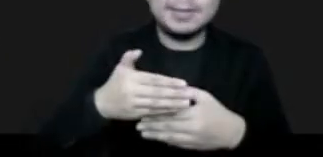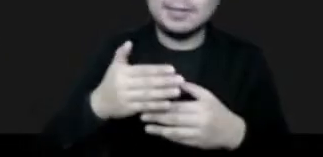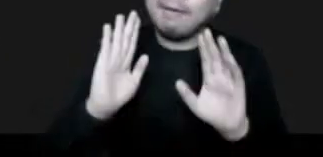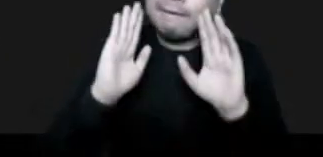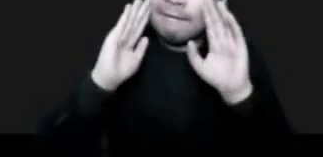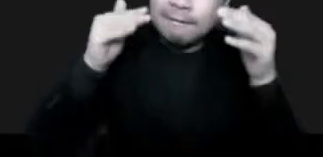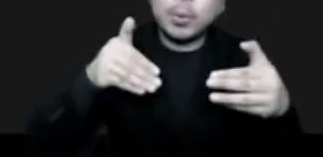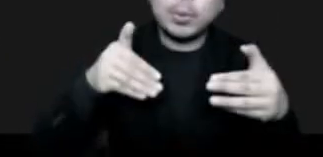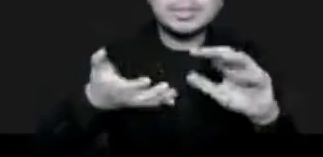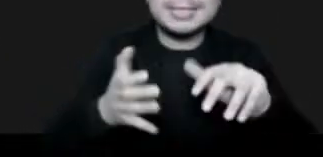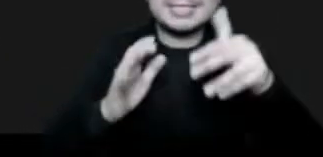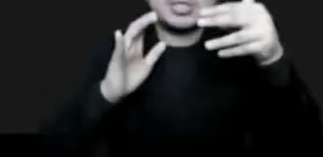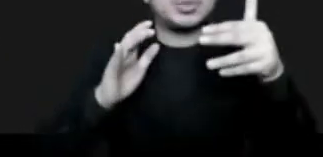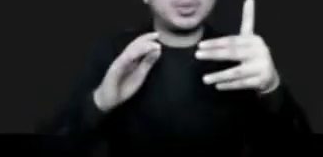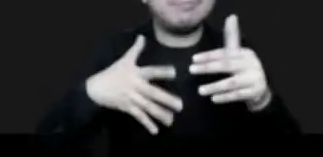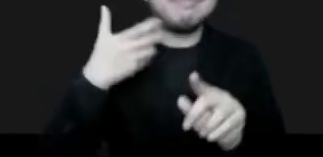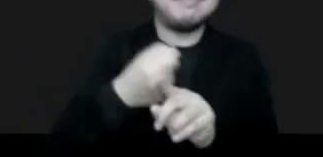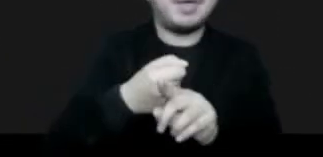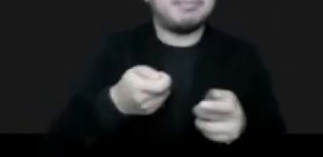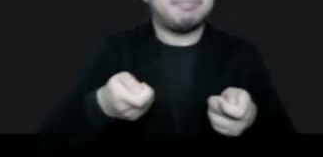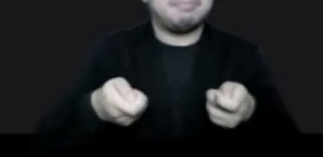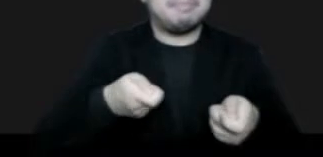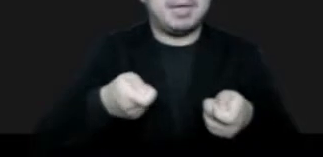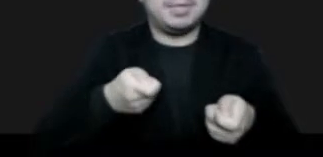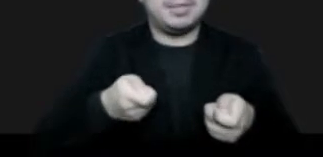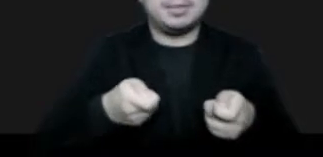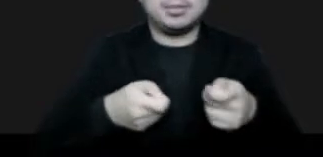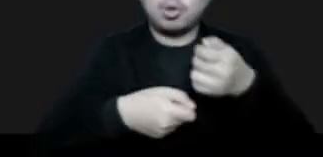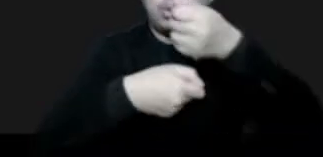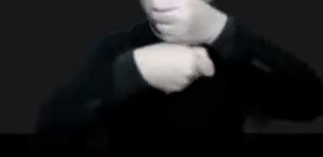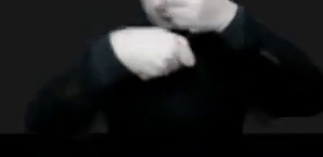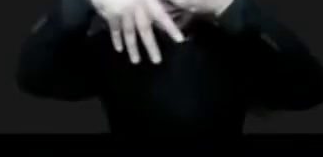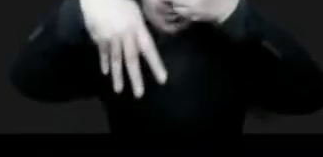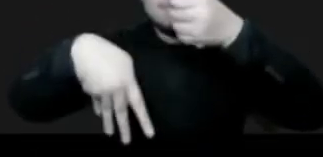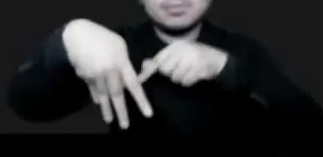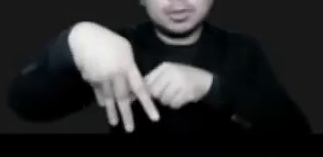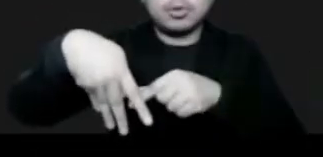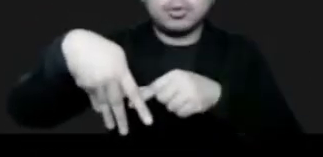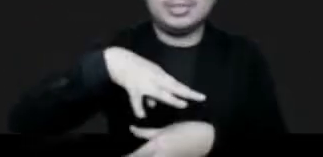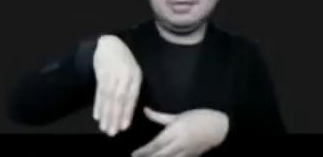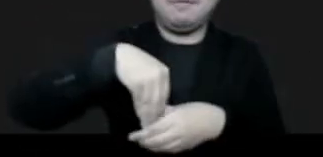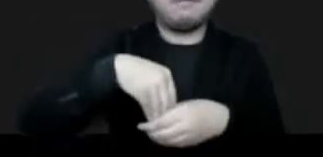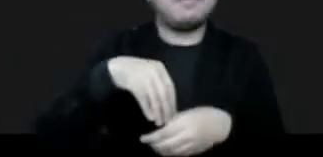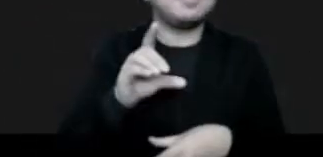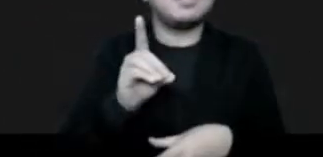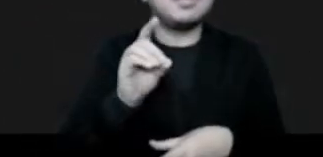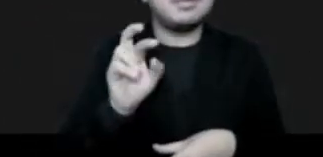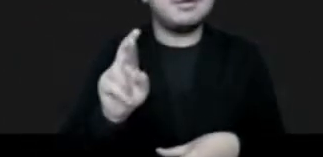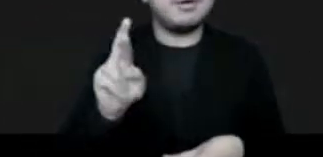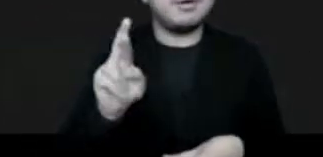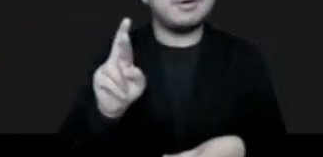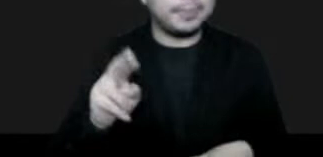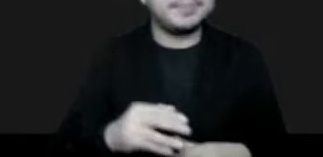our sub-national levels, they are involved in DRR. Our sub-national